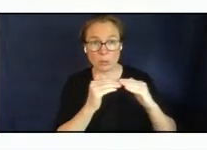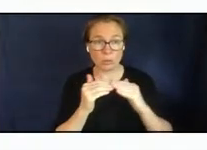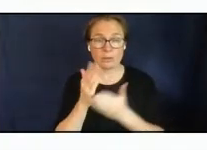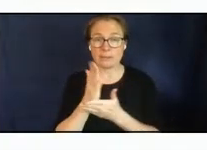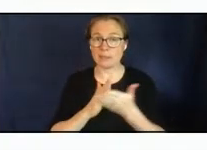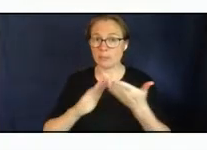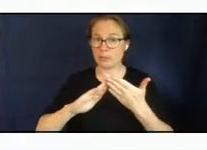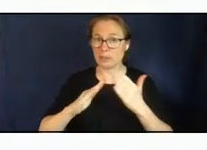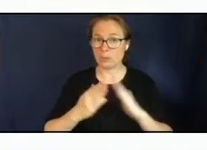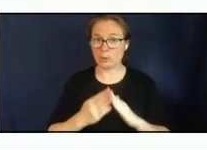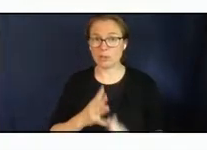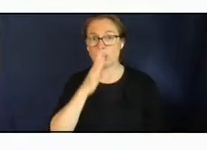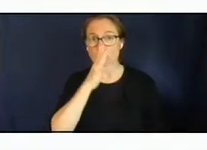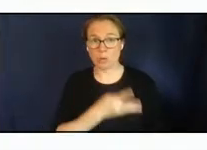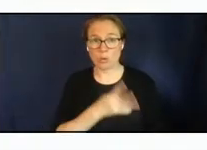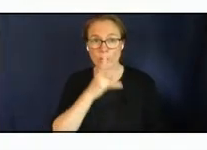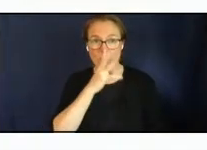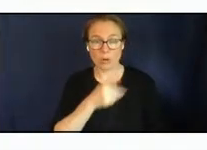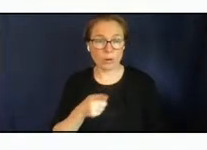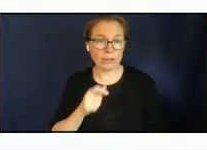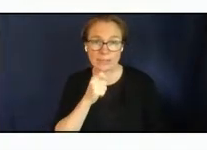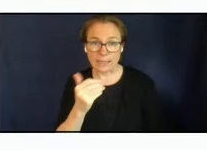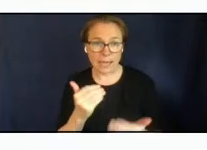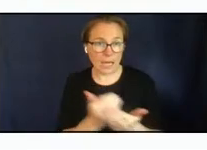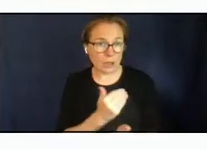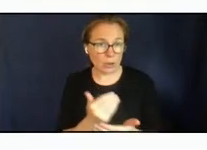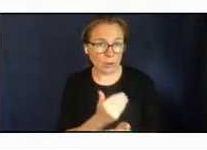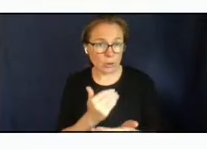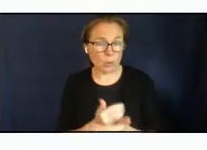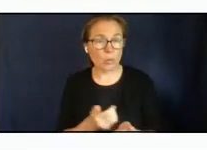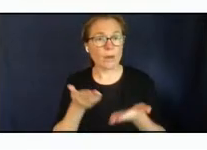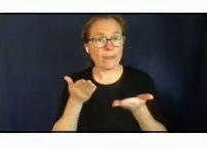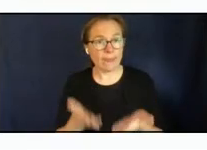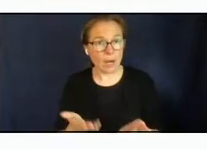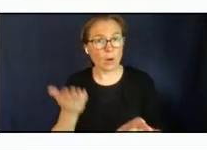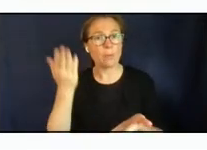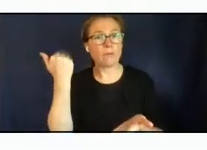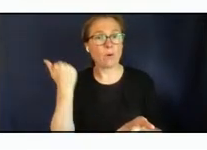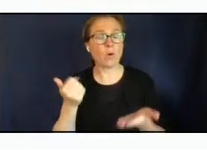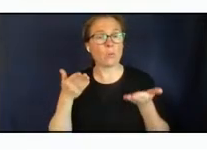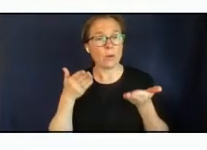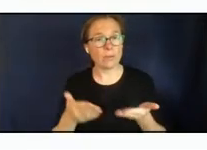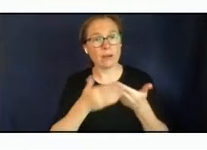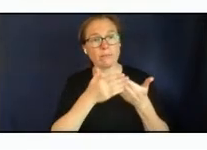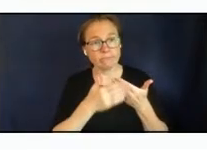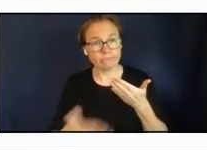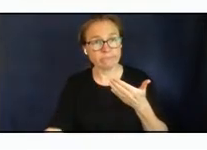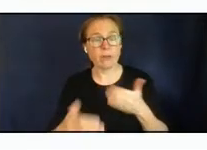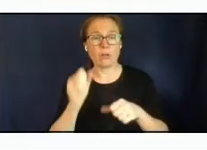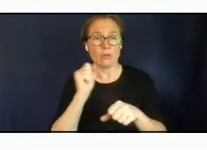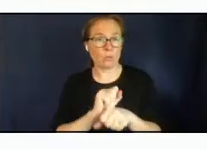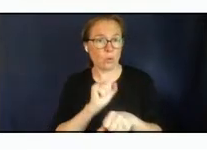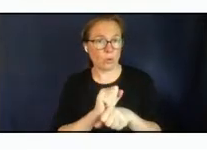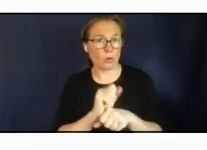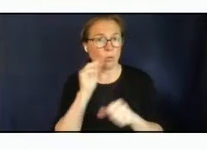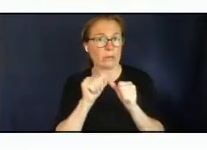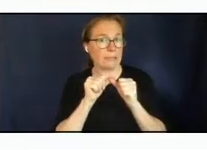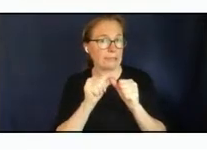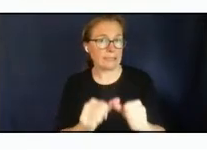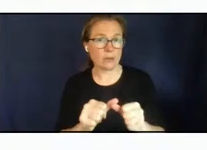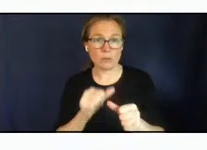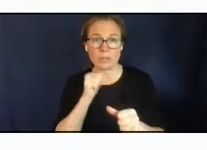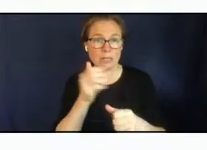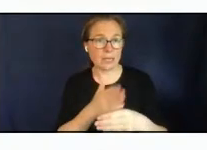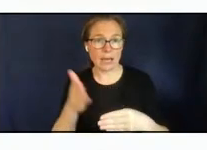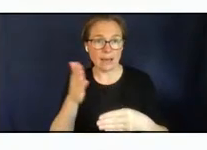long before the pandemic and will remain long after. This work is far from over. Anybody that follows British Medical Journal